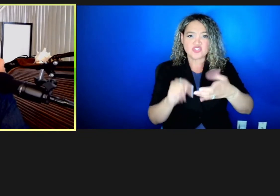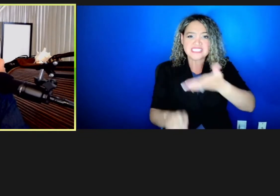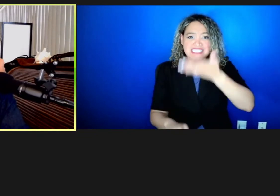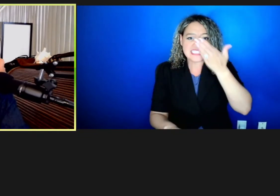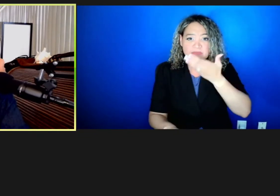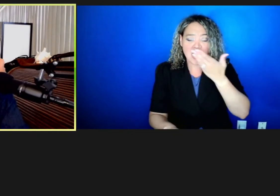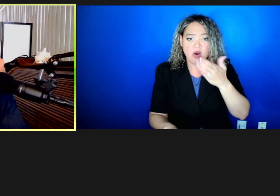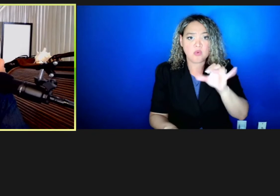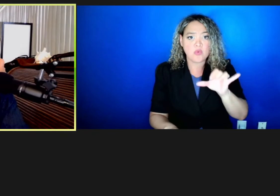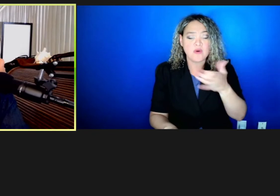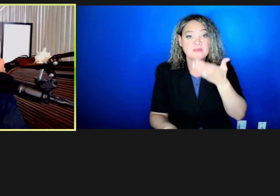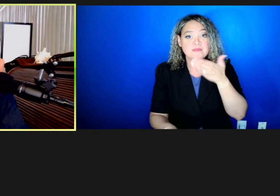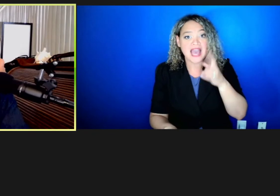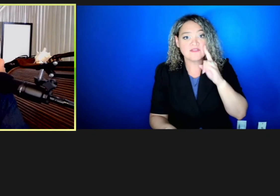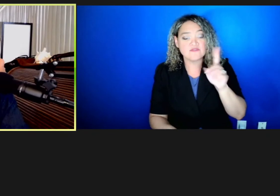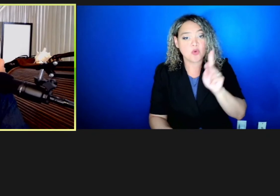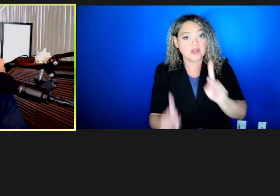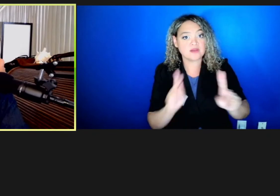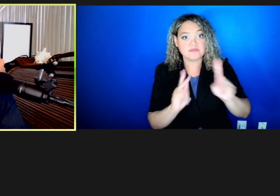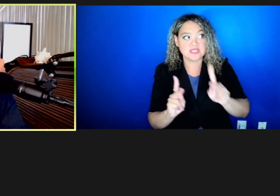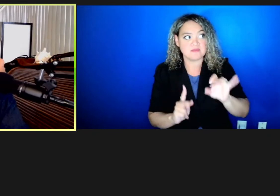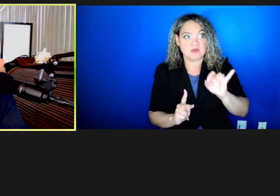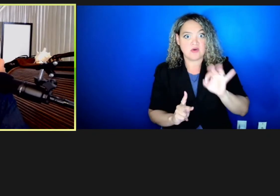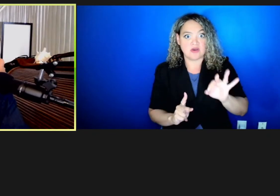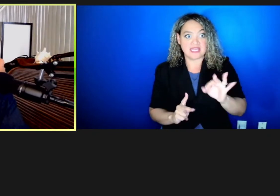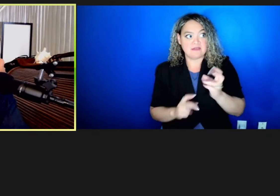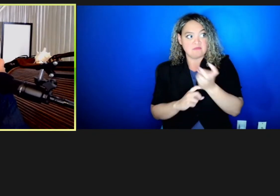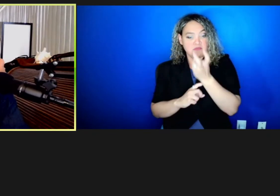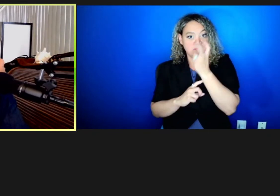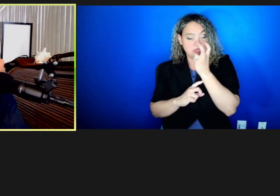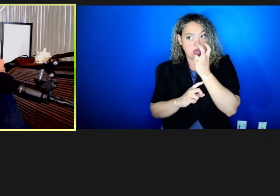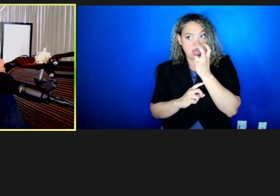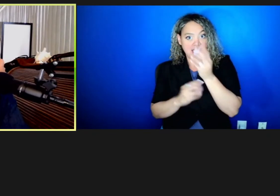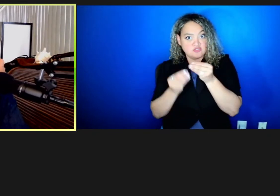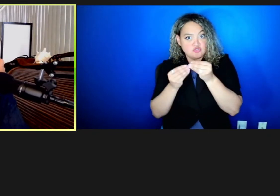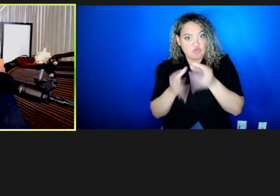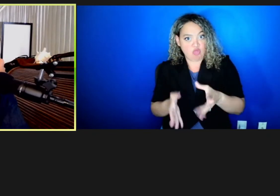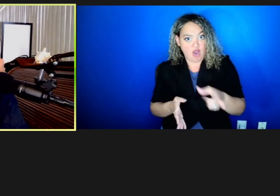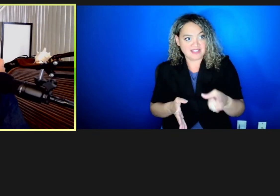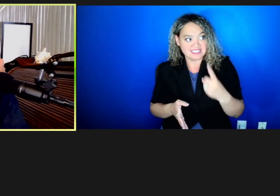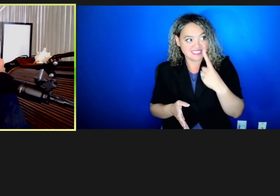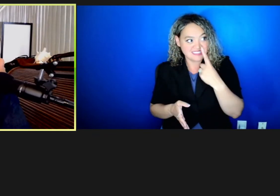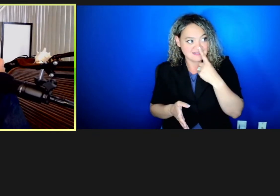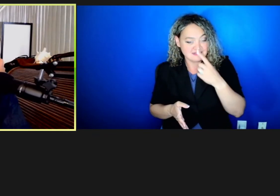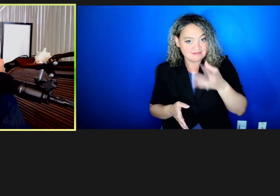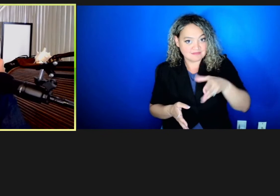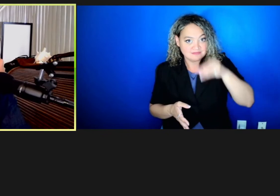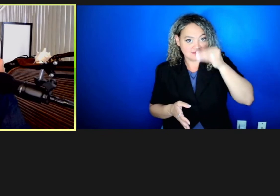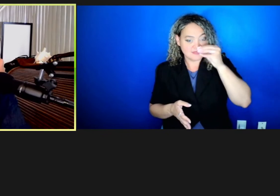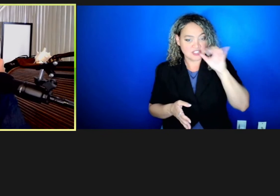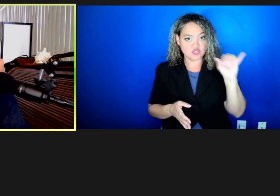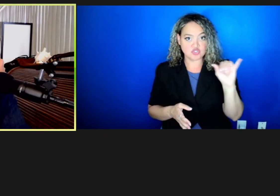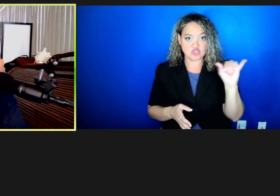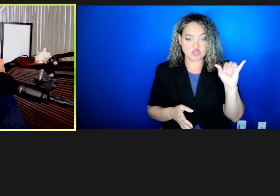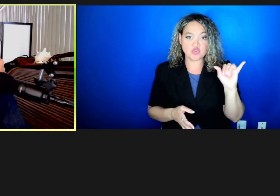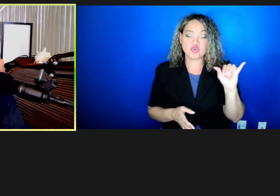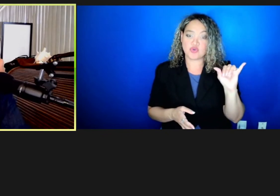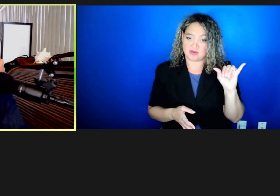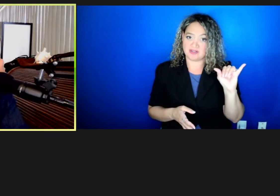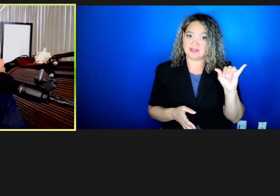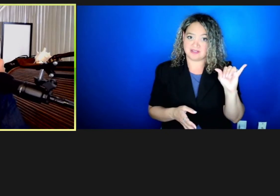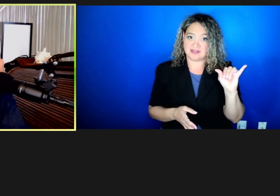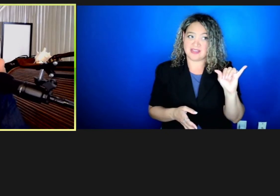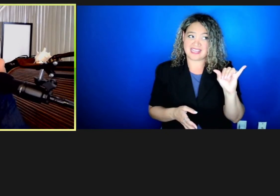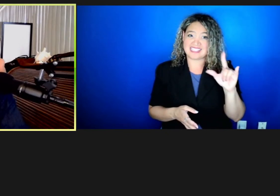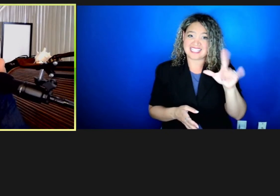loss for anyone, especially for one who is blind and who relies on the sense of smell for so many